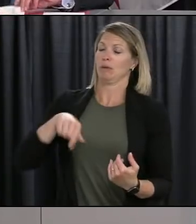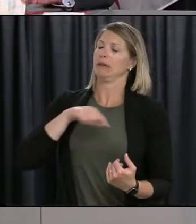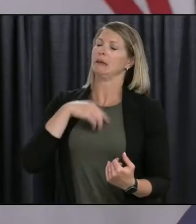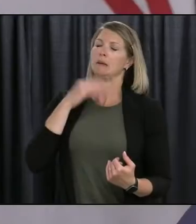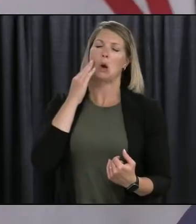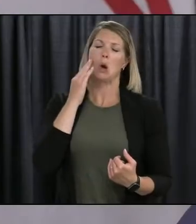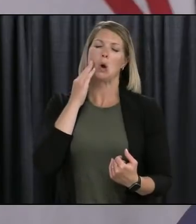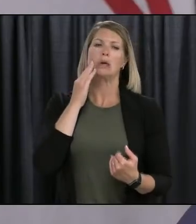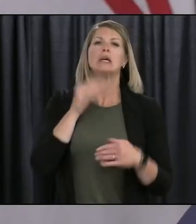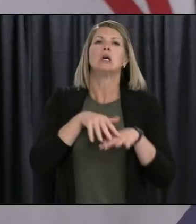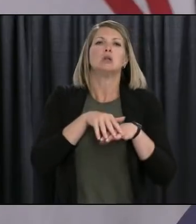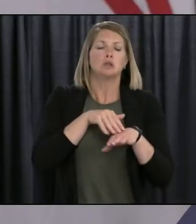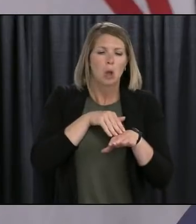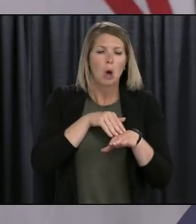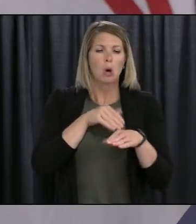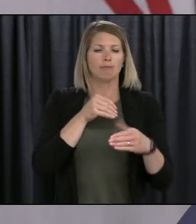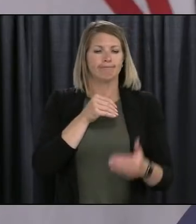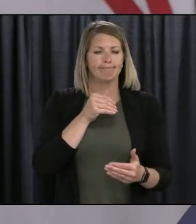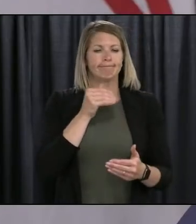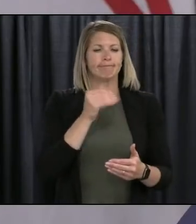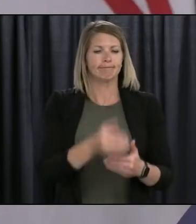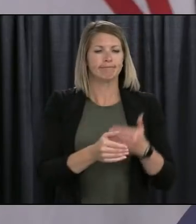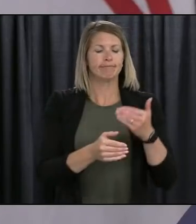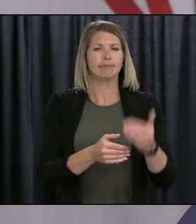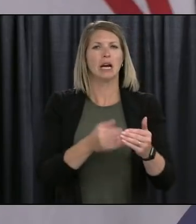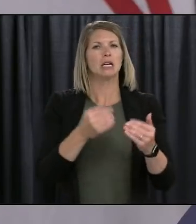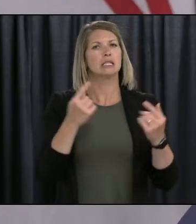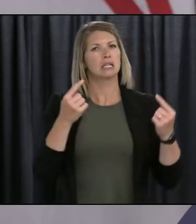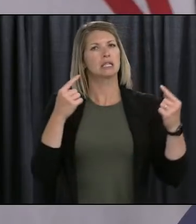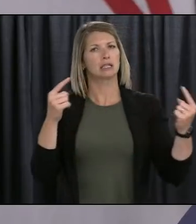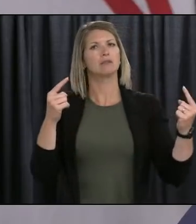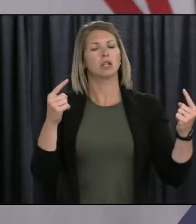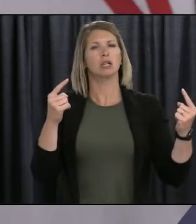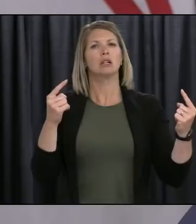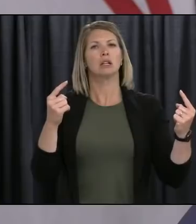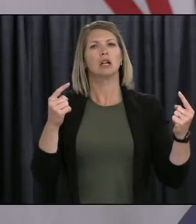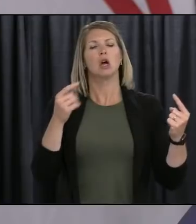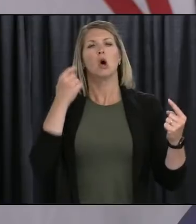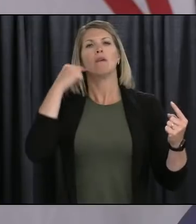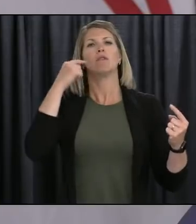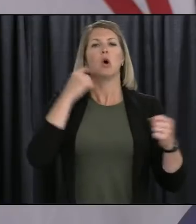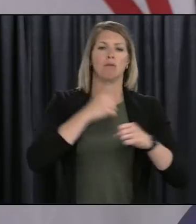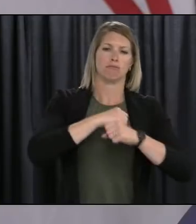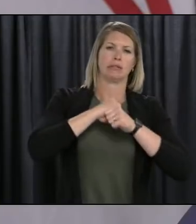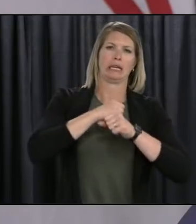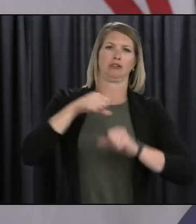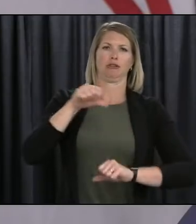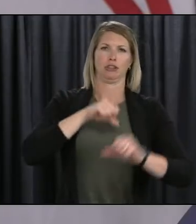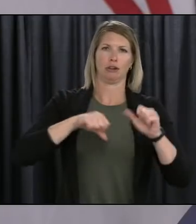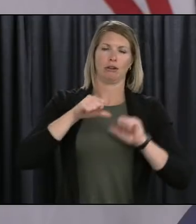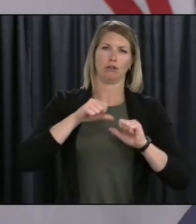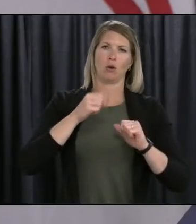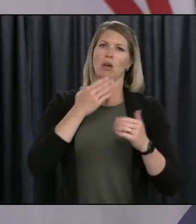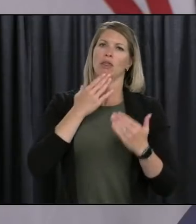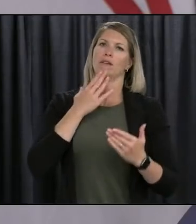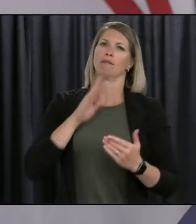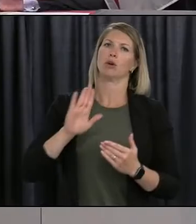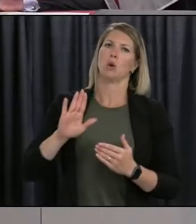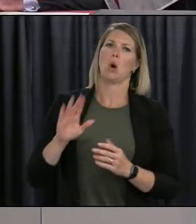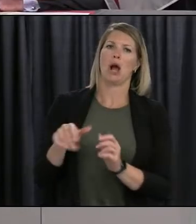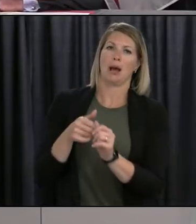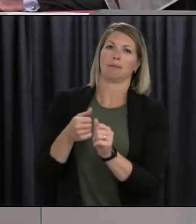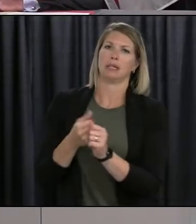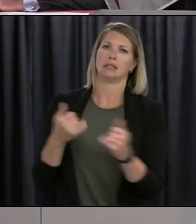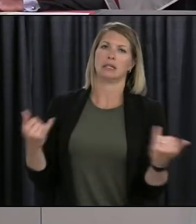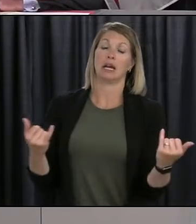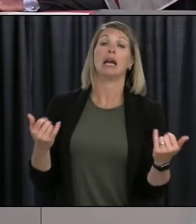gradual approach as we do this, making sure we protect one another. So thank you for that update today. So with that said, I will now turn it over